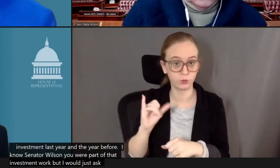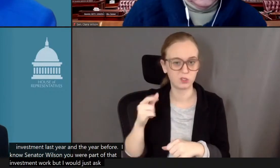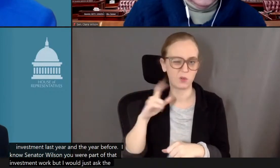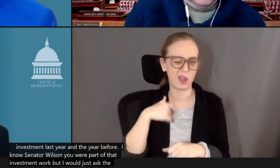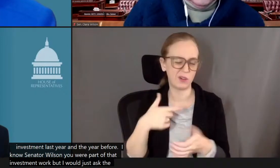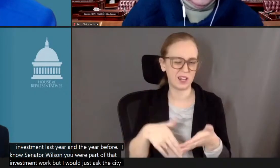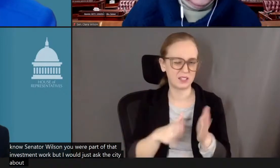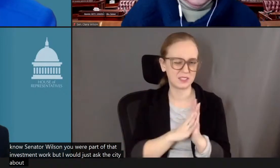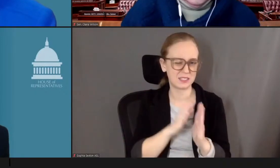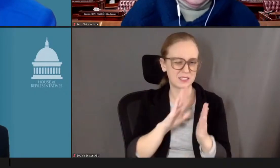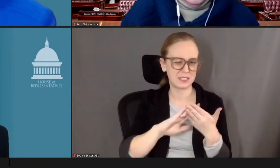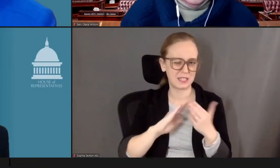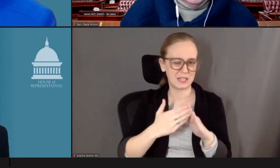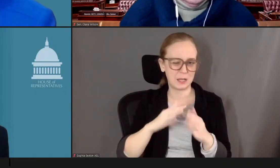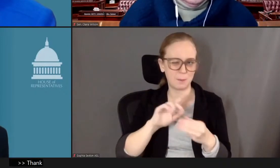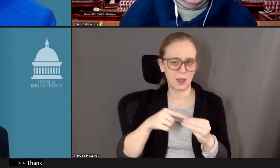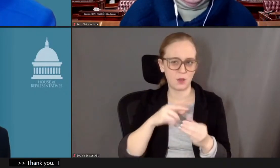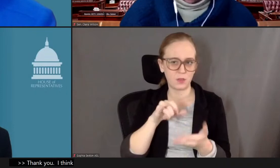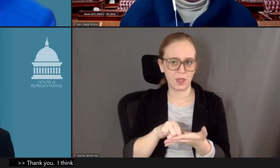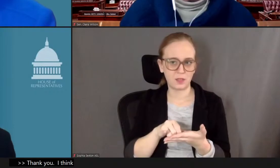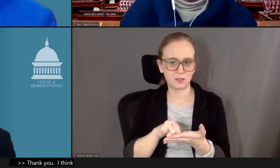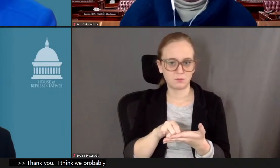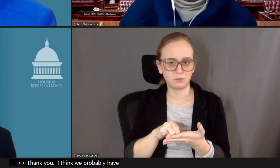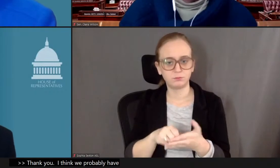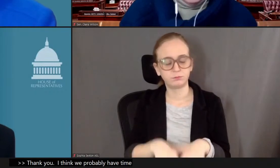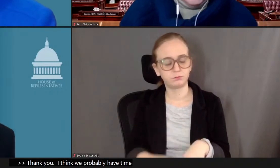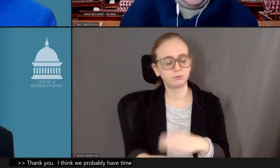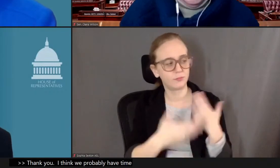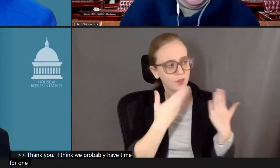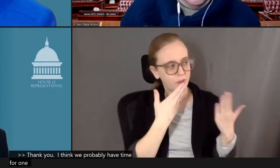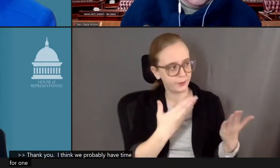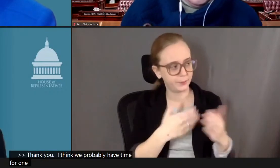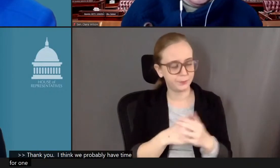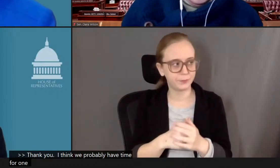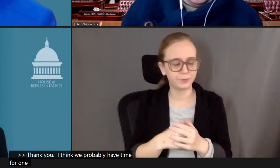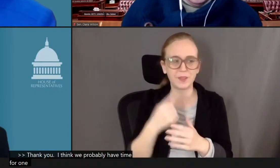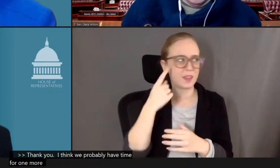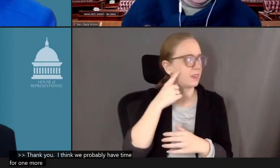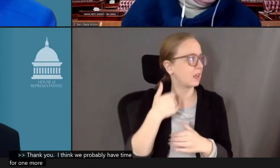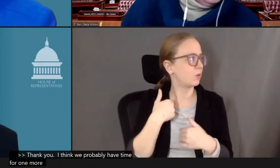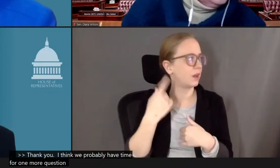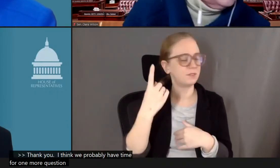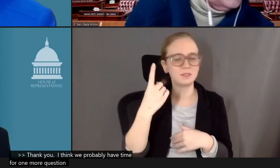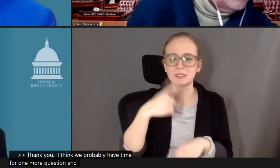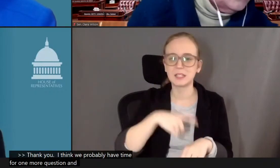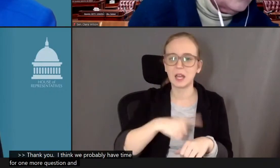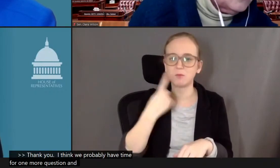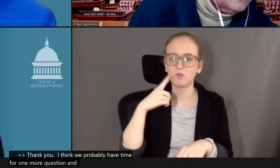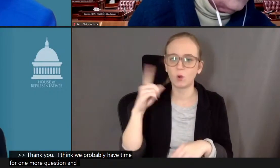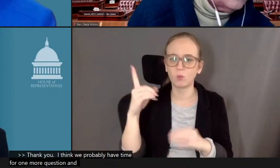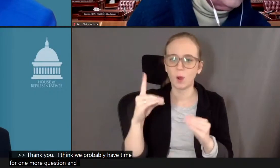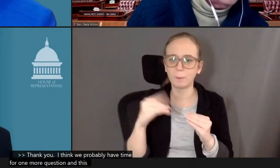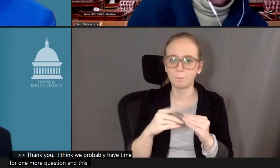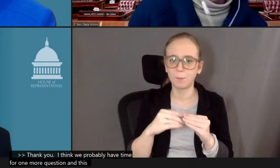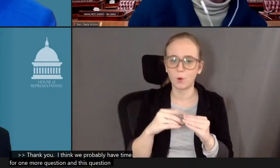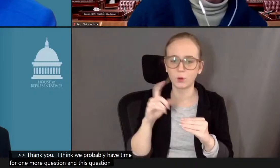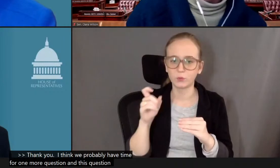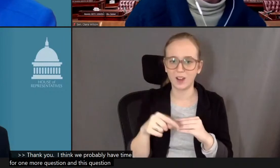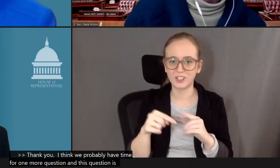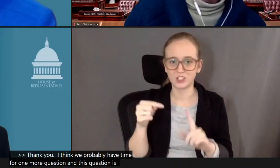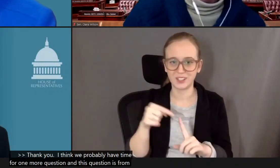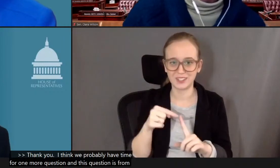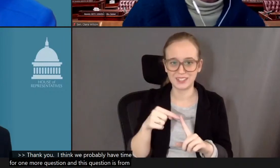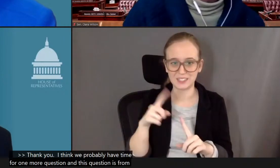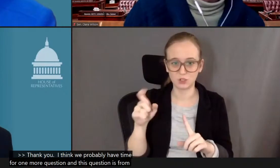Thank you. I think we probably have time for one more question. And this question is from Kathy. It was submitted